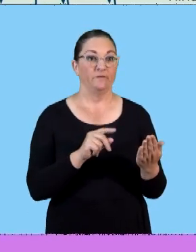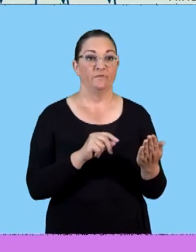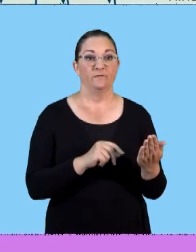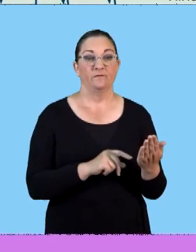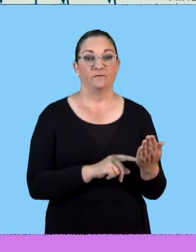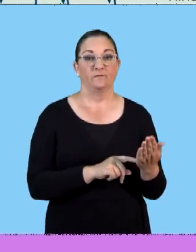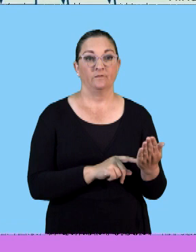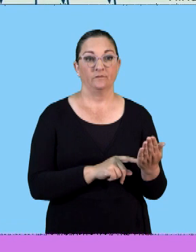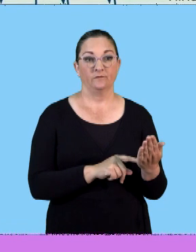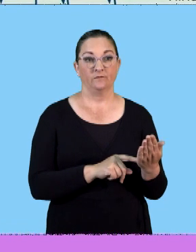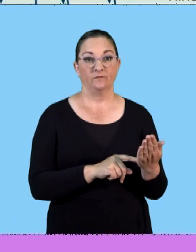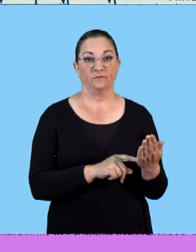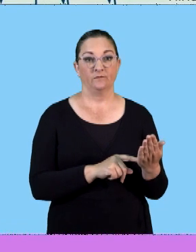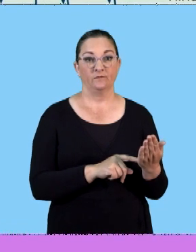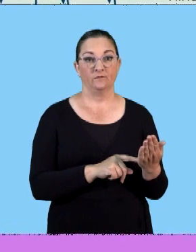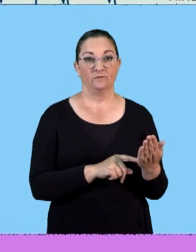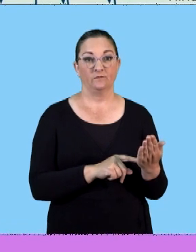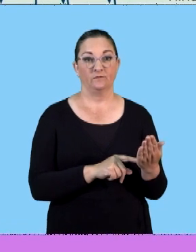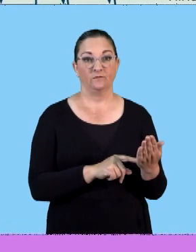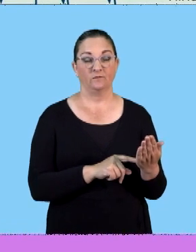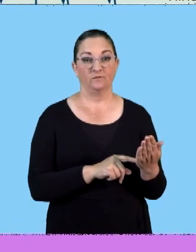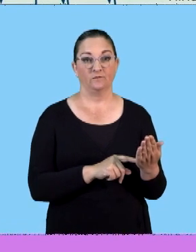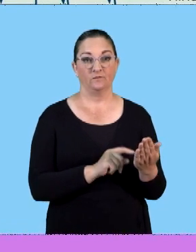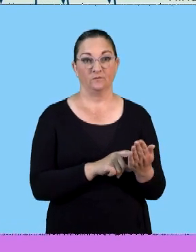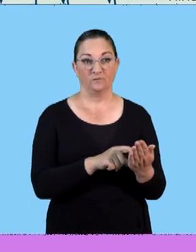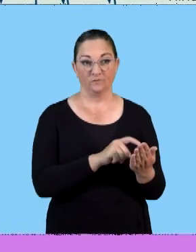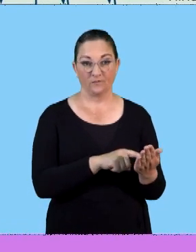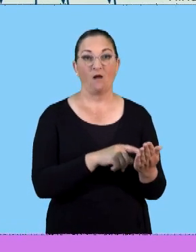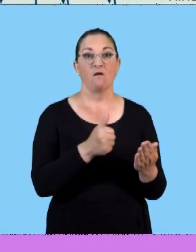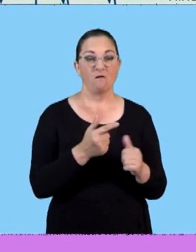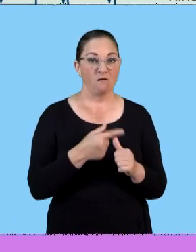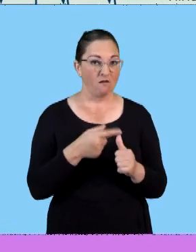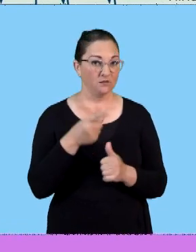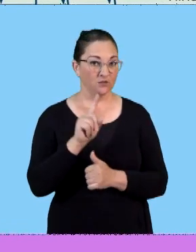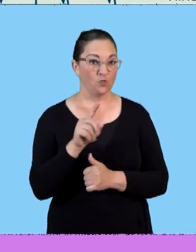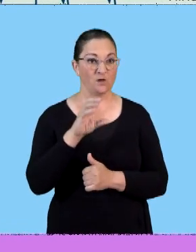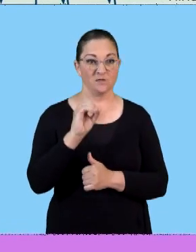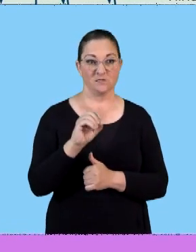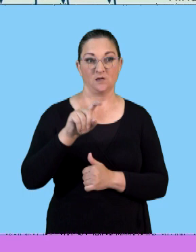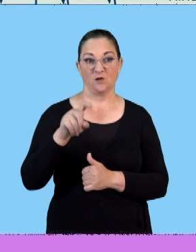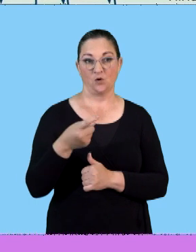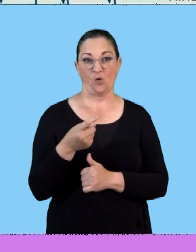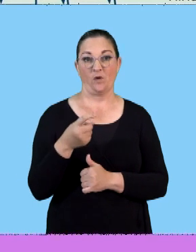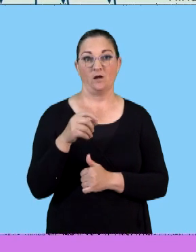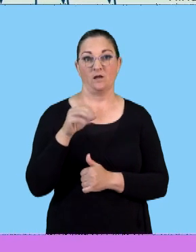in, 0,7 times 0.5. So that will give us an answer of